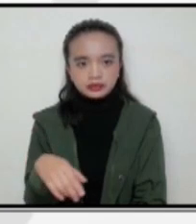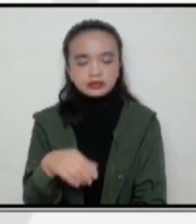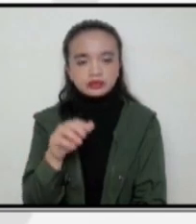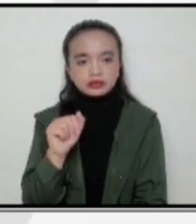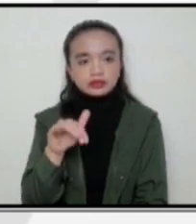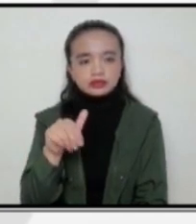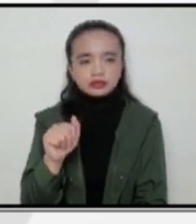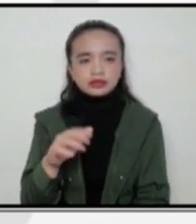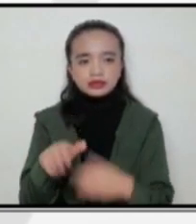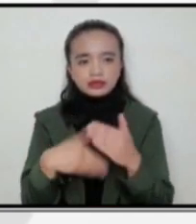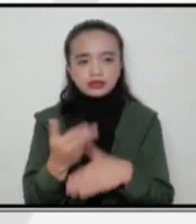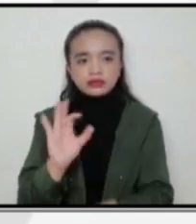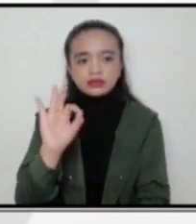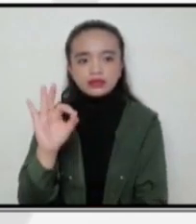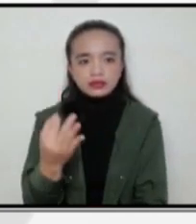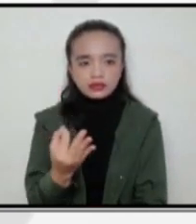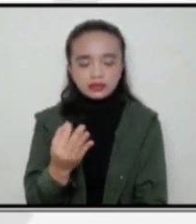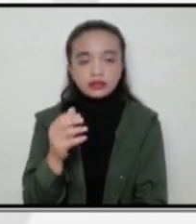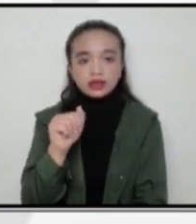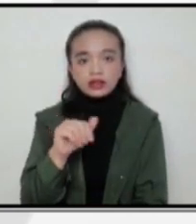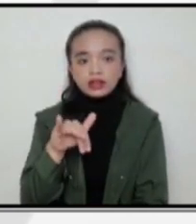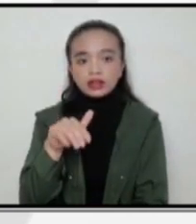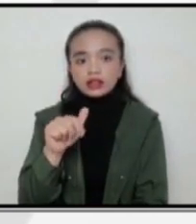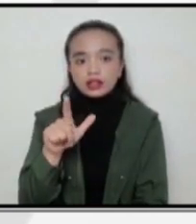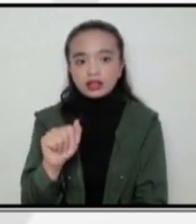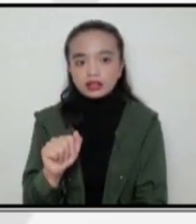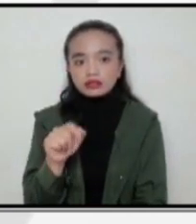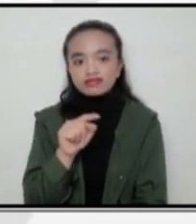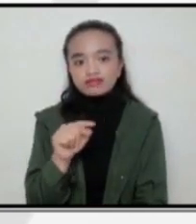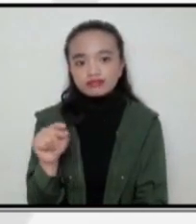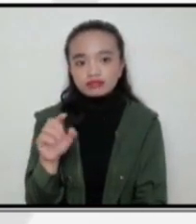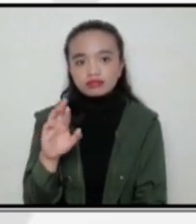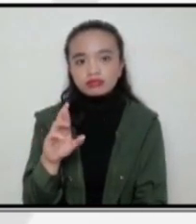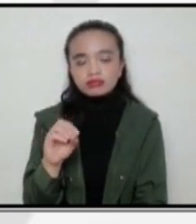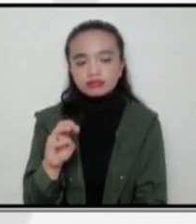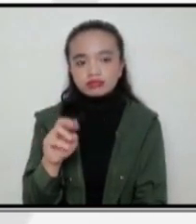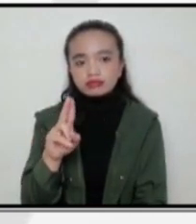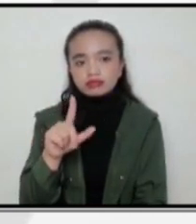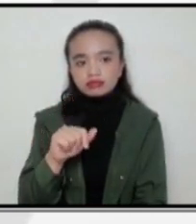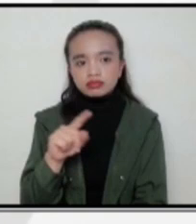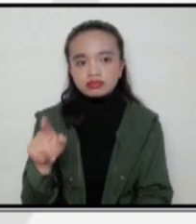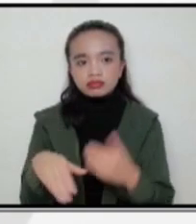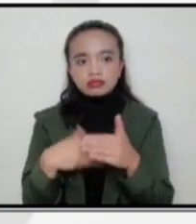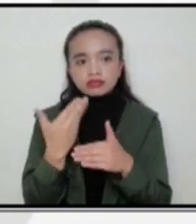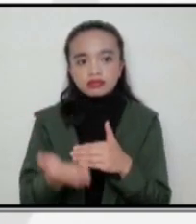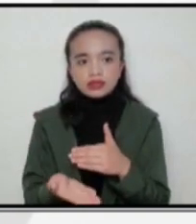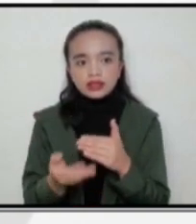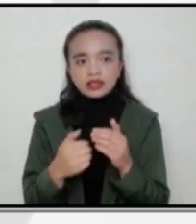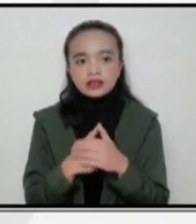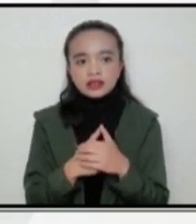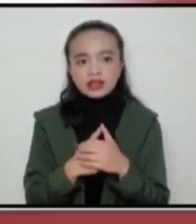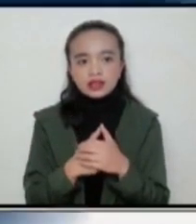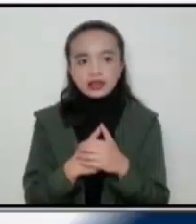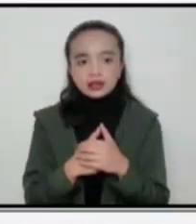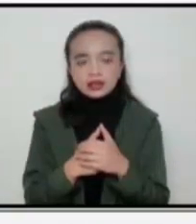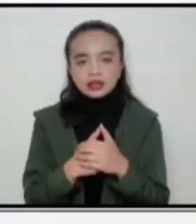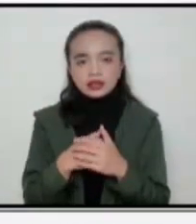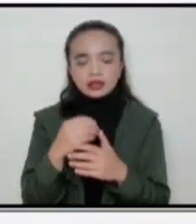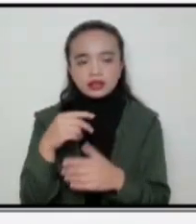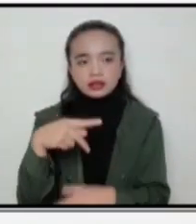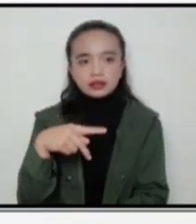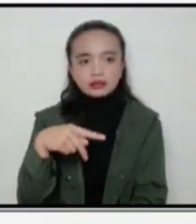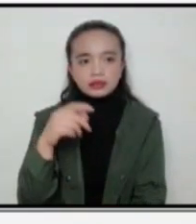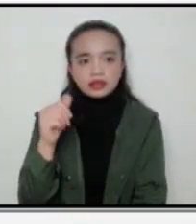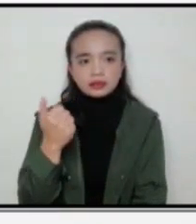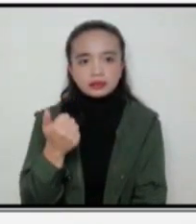Ang kahabaan po ng Ayala Avenue from Taft Avenue to Romualdez Street. Ang stretch of C. Palanca Street from P. Castle to Plaza